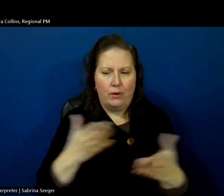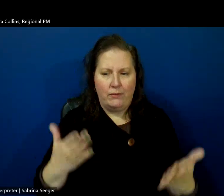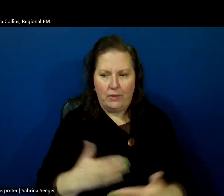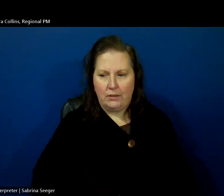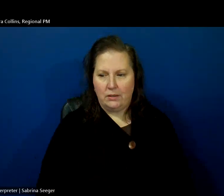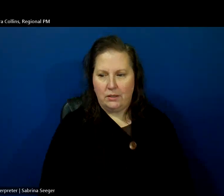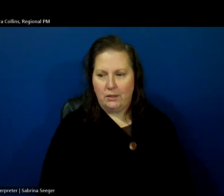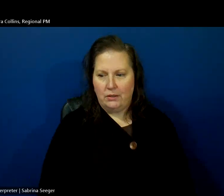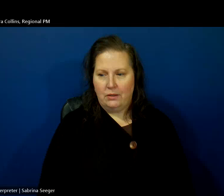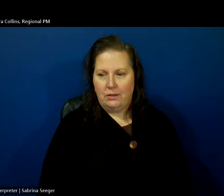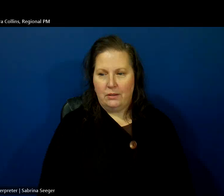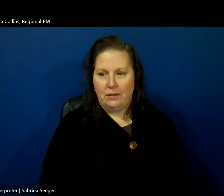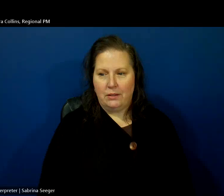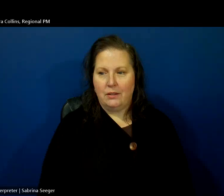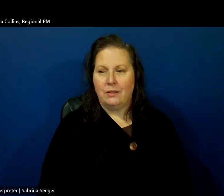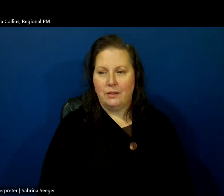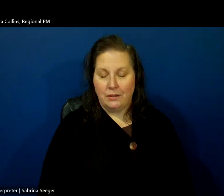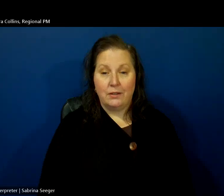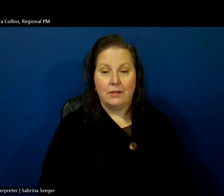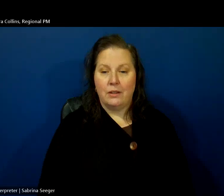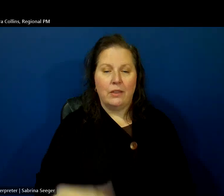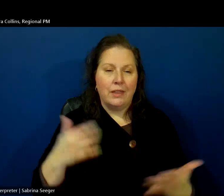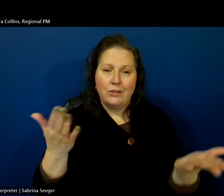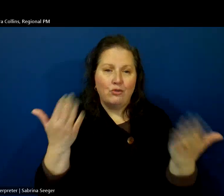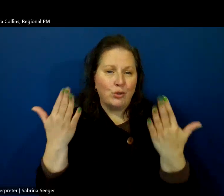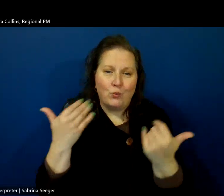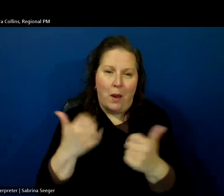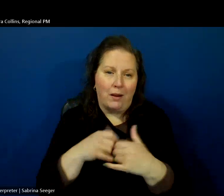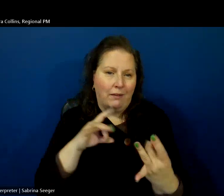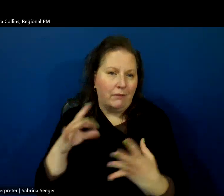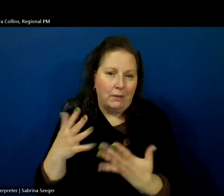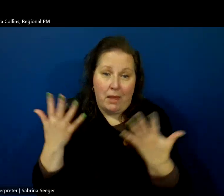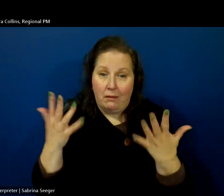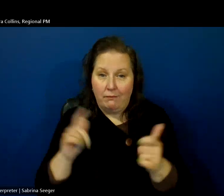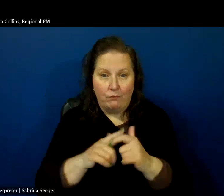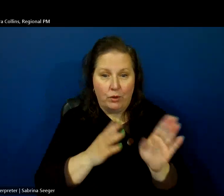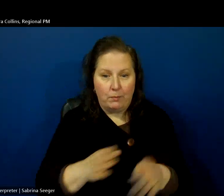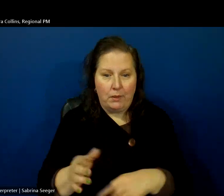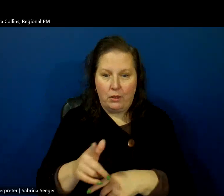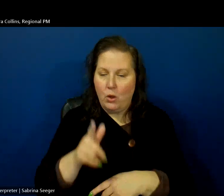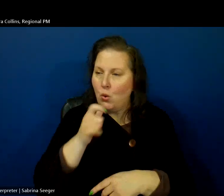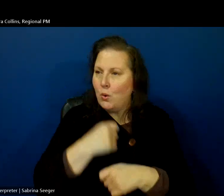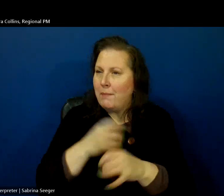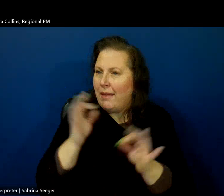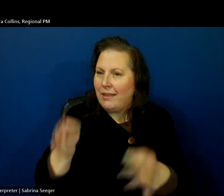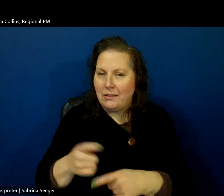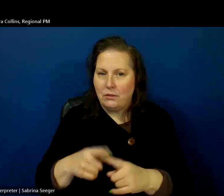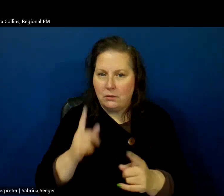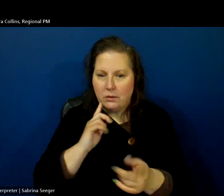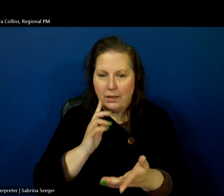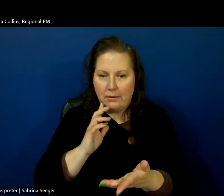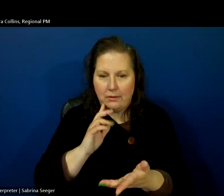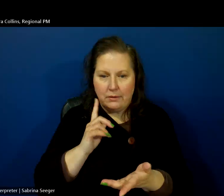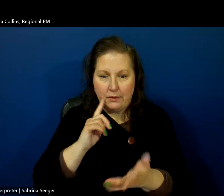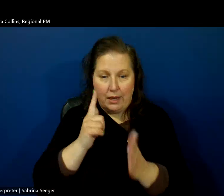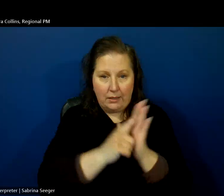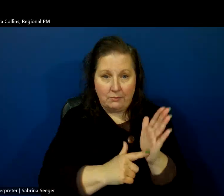this is just to solicit the input plan. who made that decision? It's not precluded here in